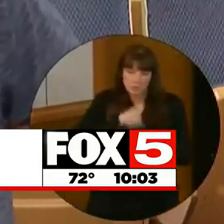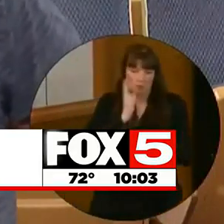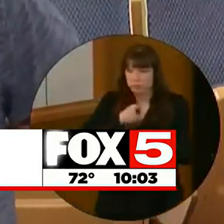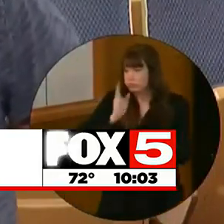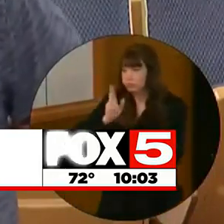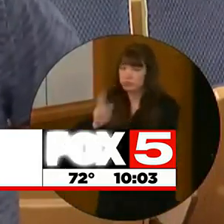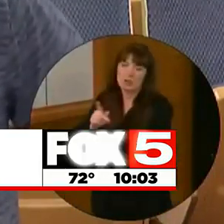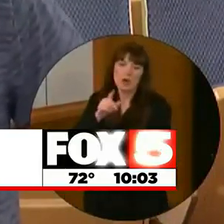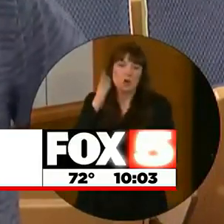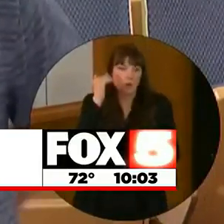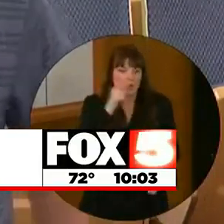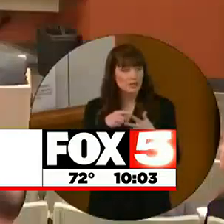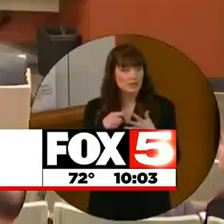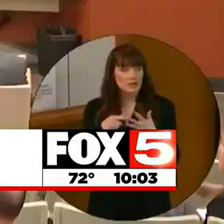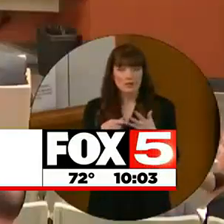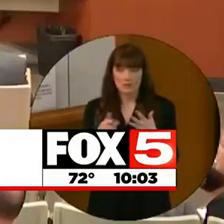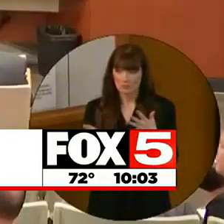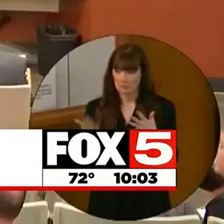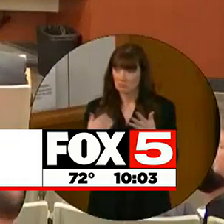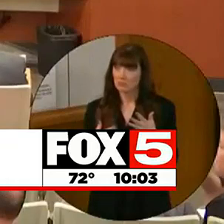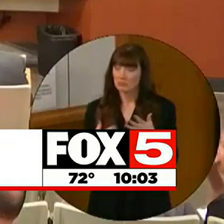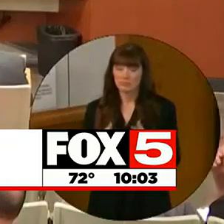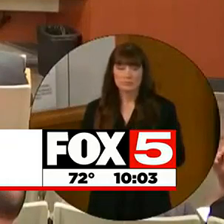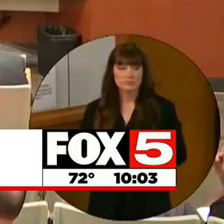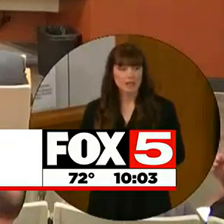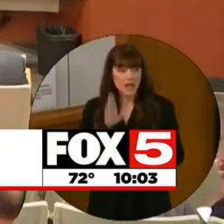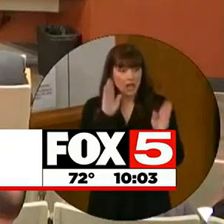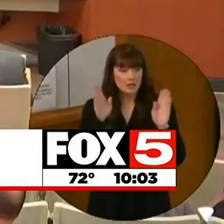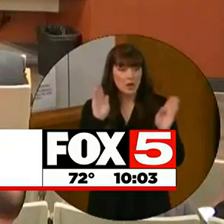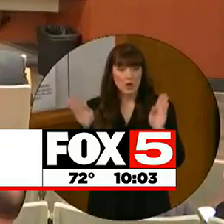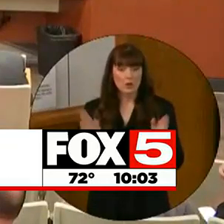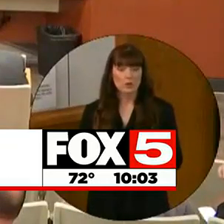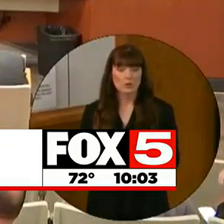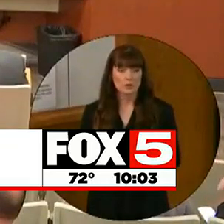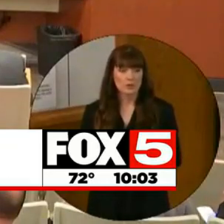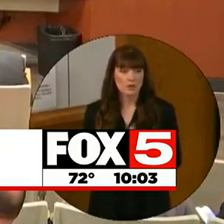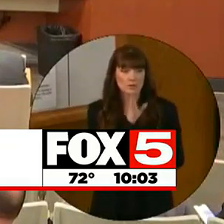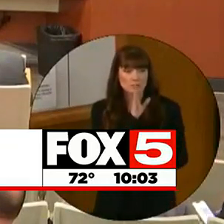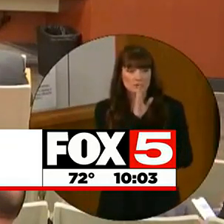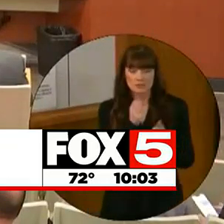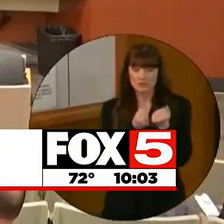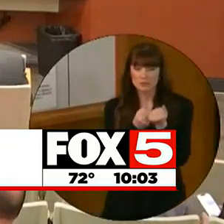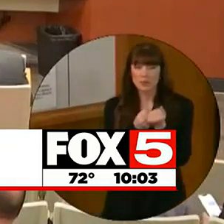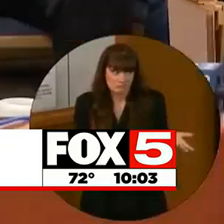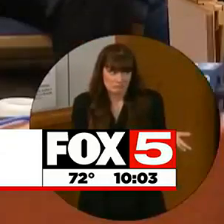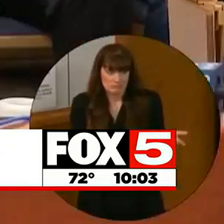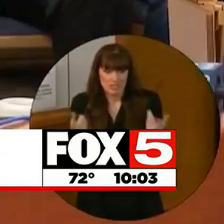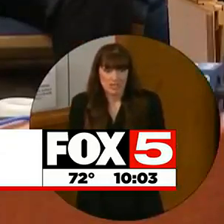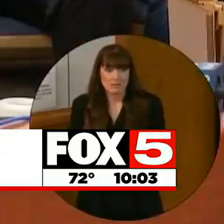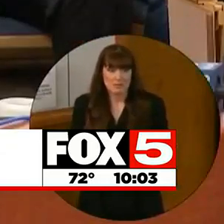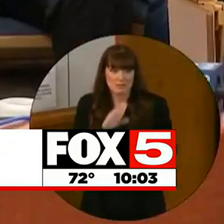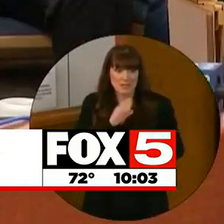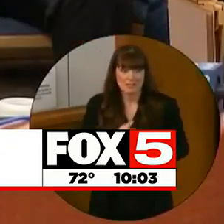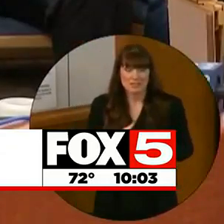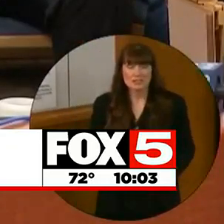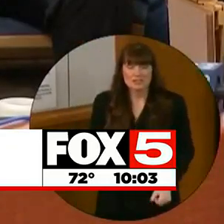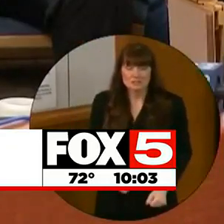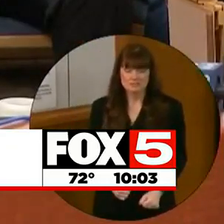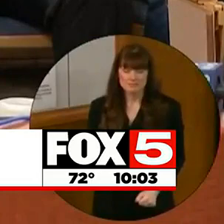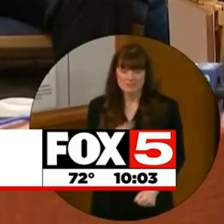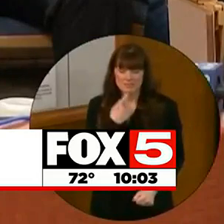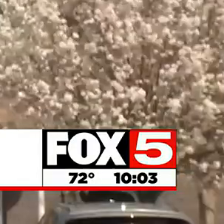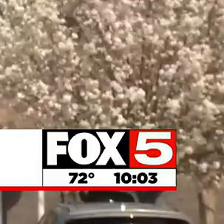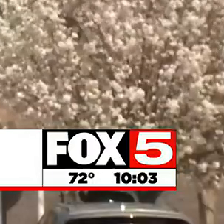do not care about us. Parents also pleaded with district leaders to do something now, including one mom of